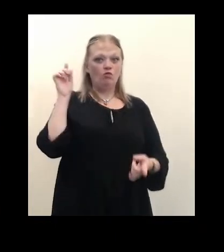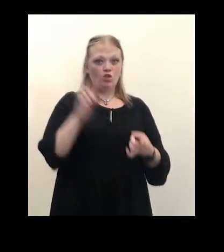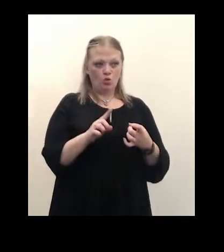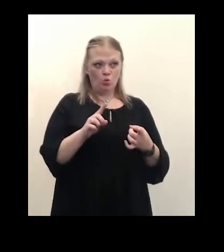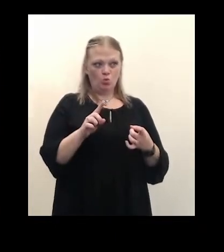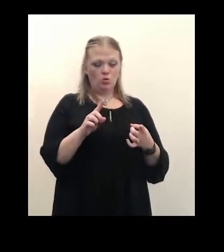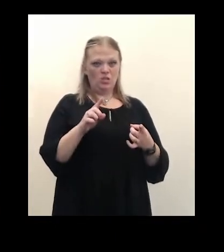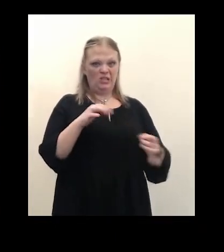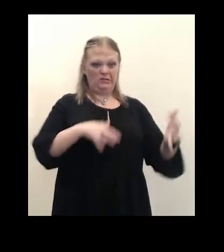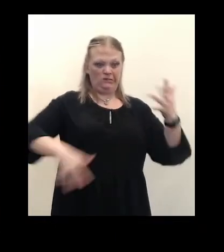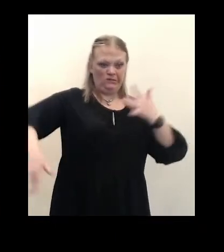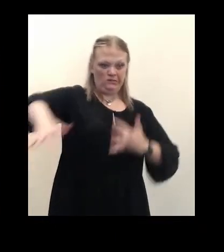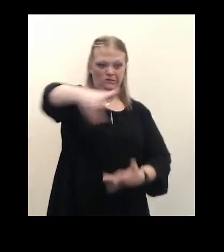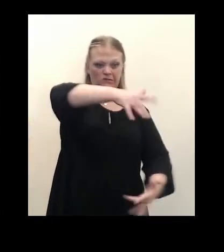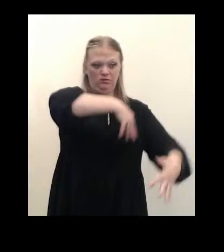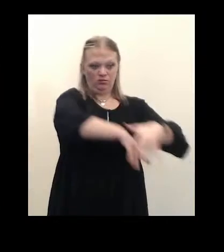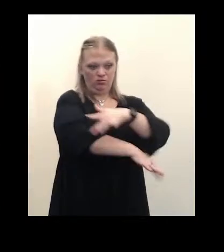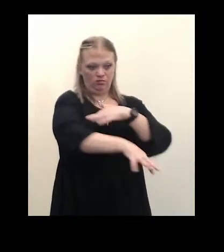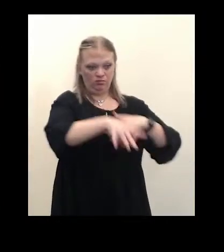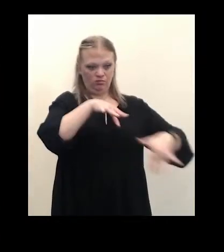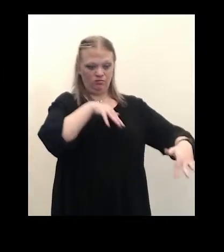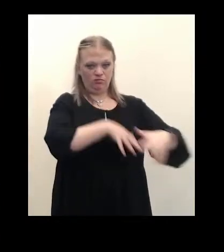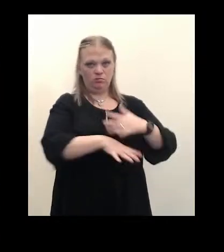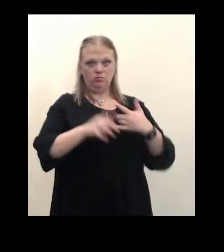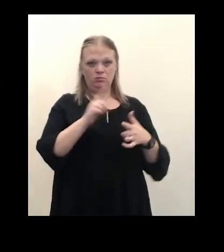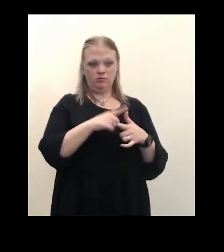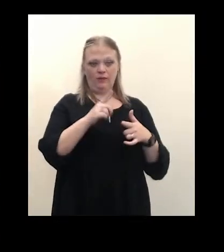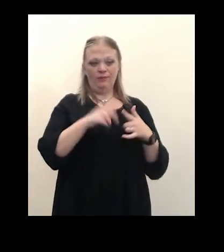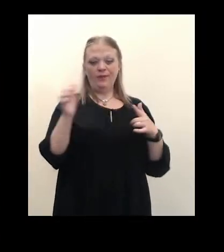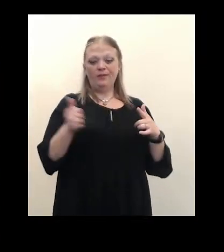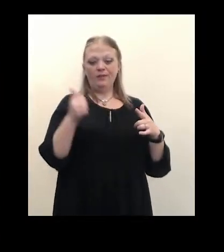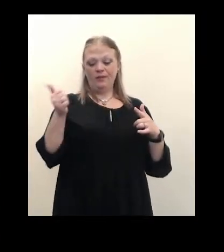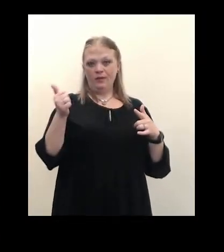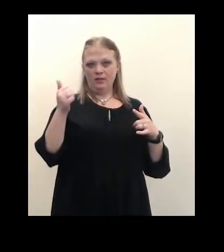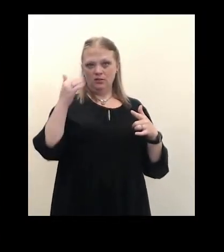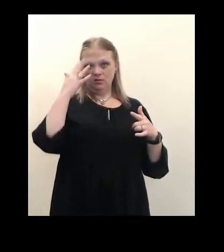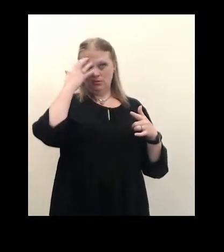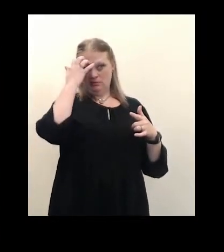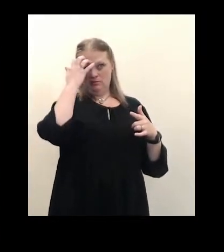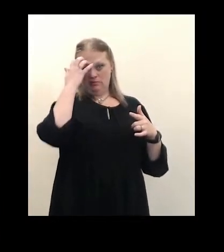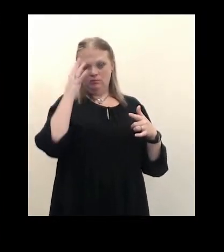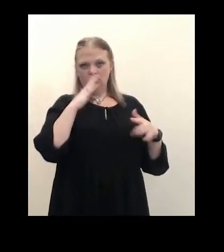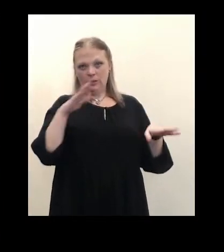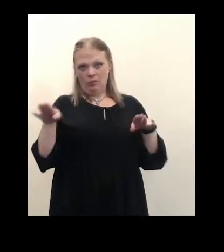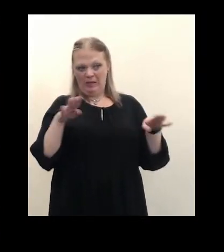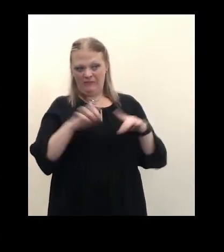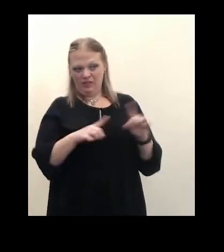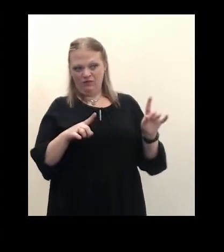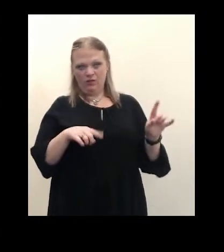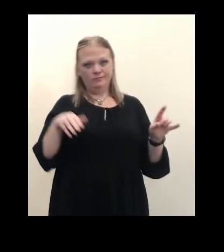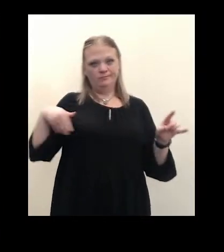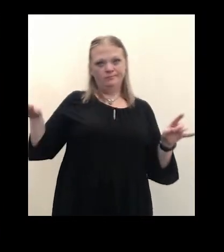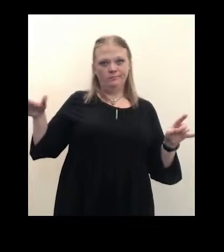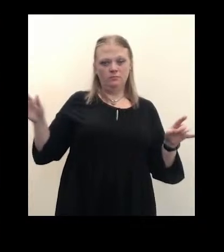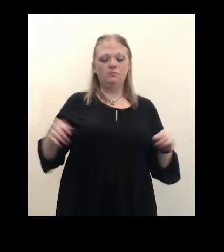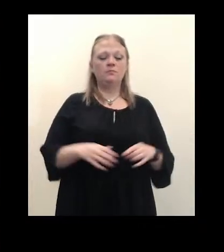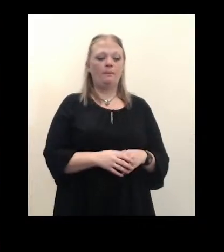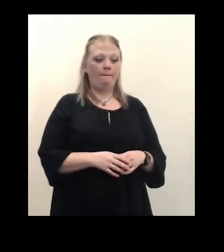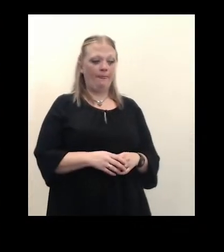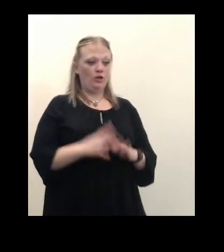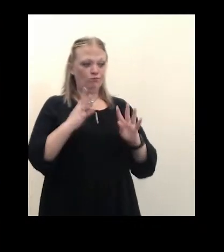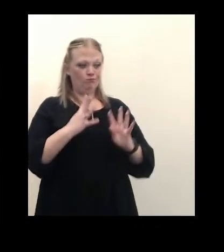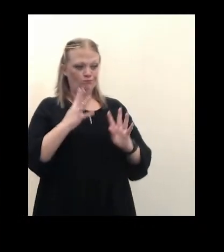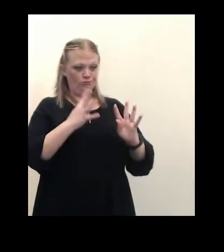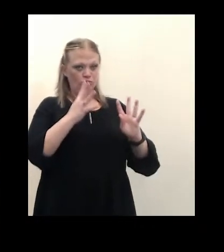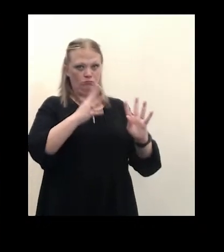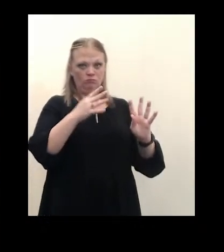and probably kept out some of the knuckleheads that would normally have acted differently. We have turned away people at